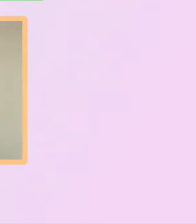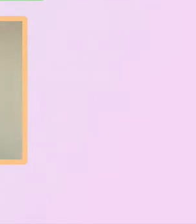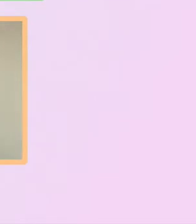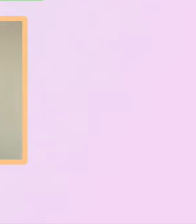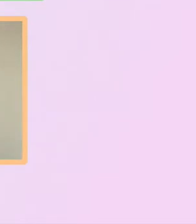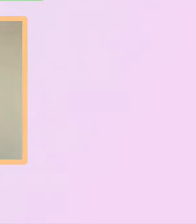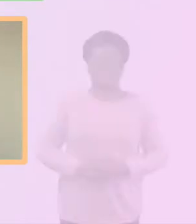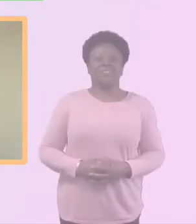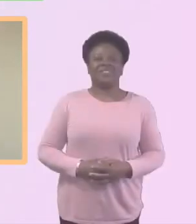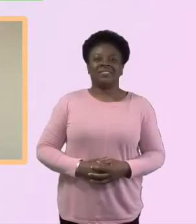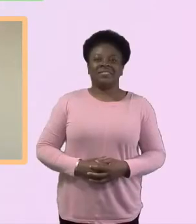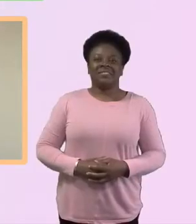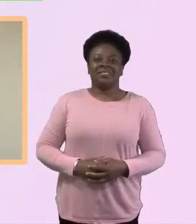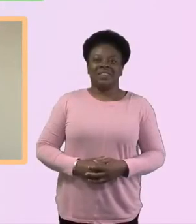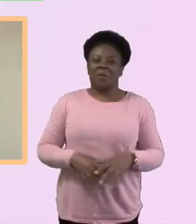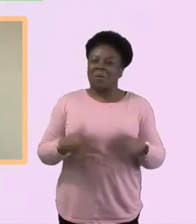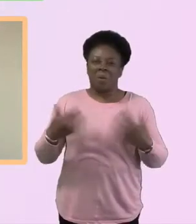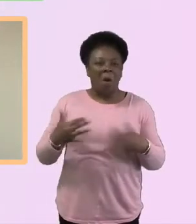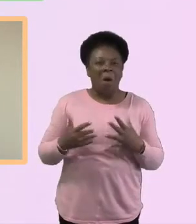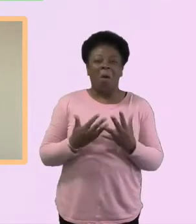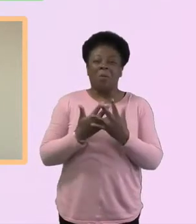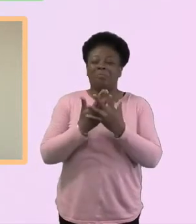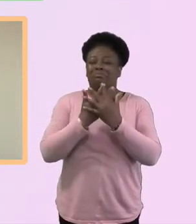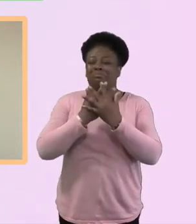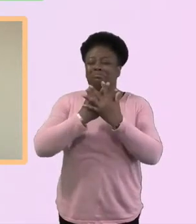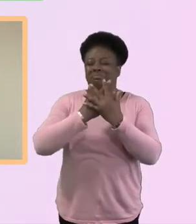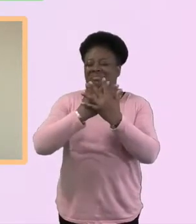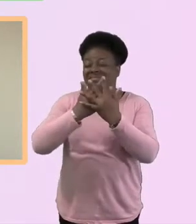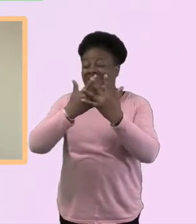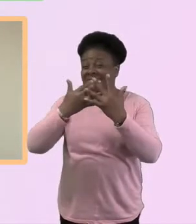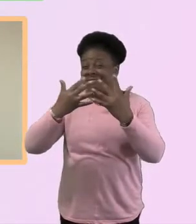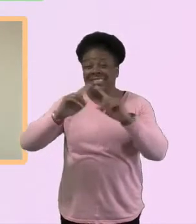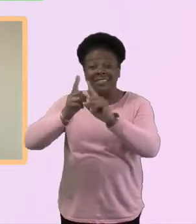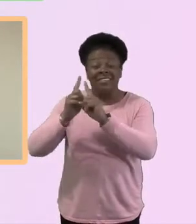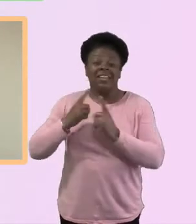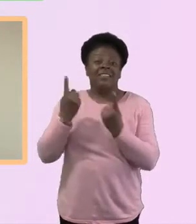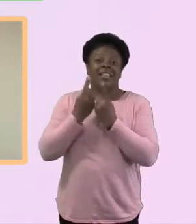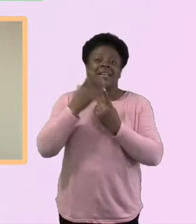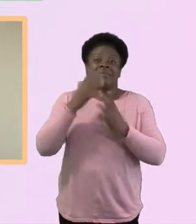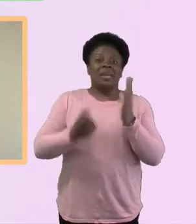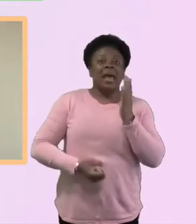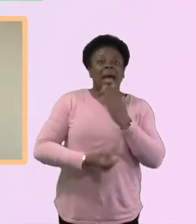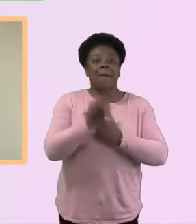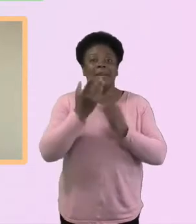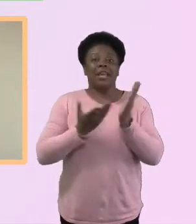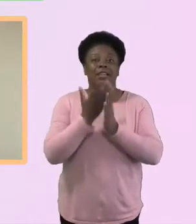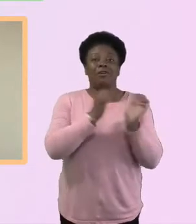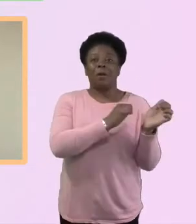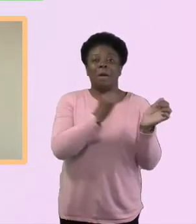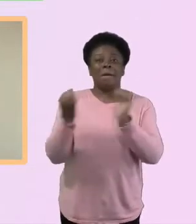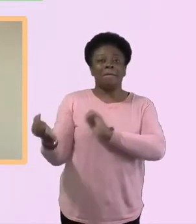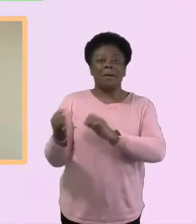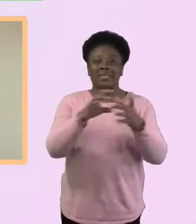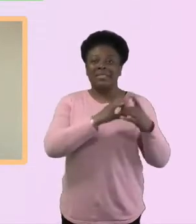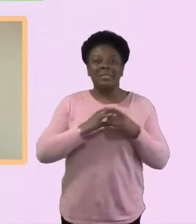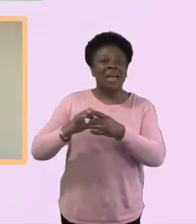of zillions of things that are happening across back to together. And it's really, really exciting.